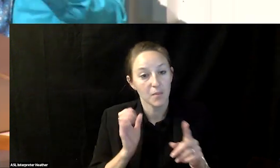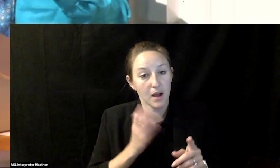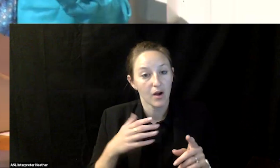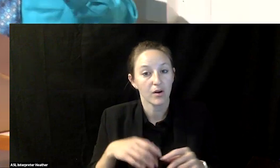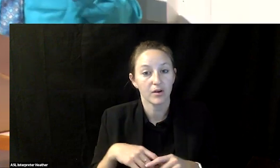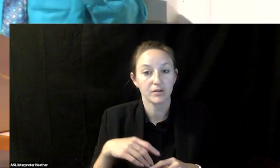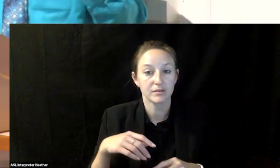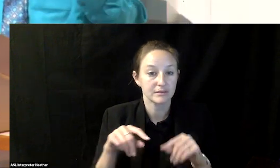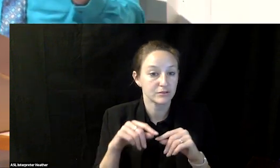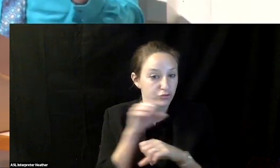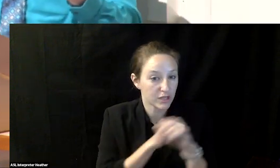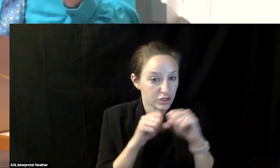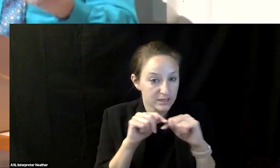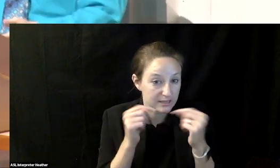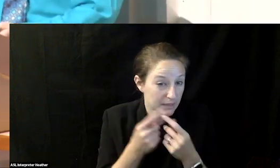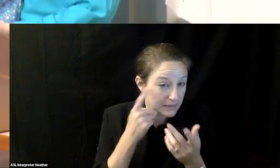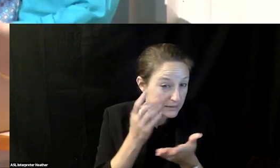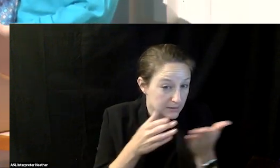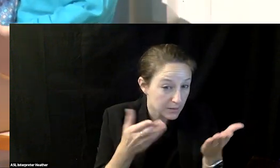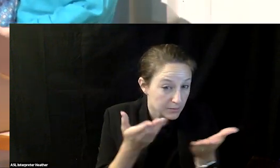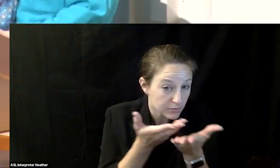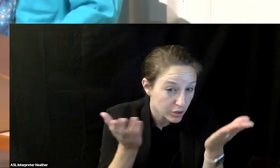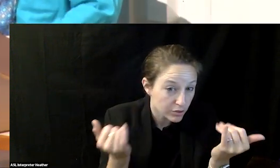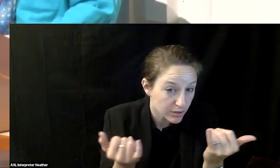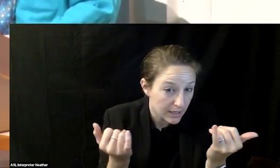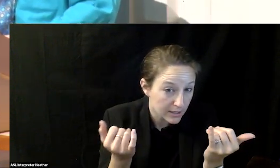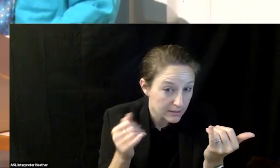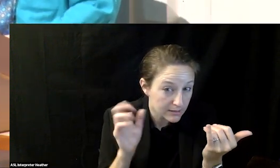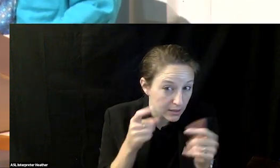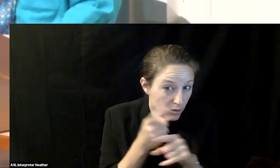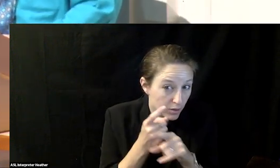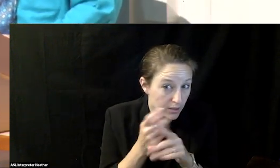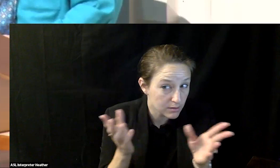I think at least some of them are here today. Is that correct? Somebody?